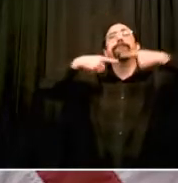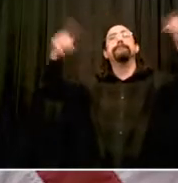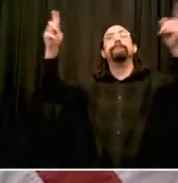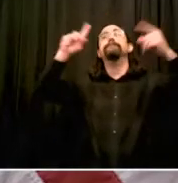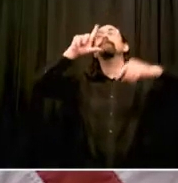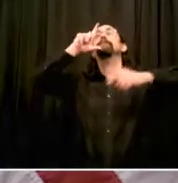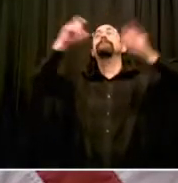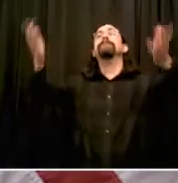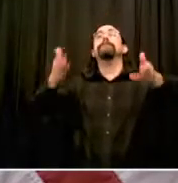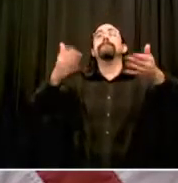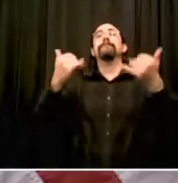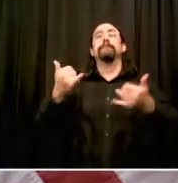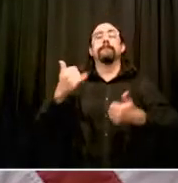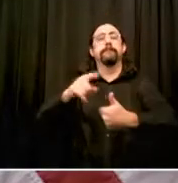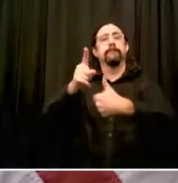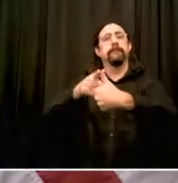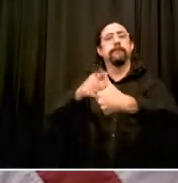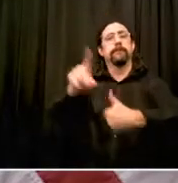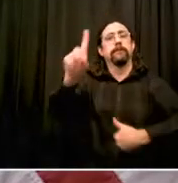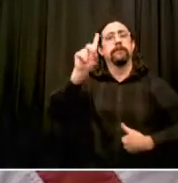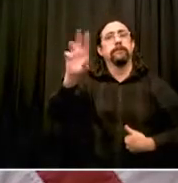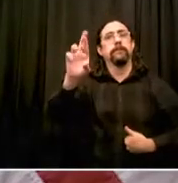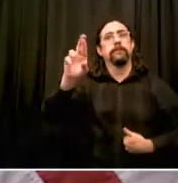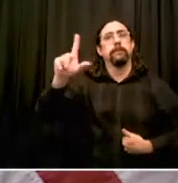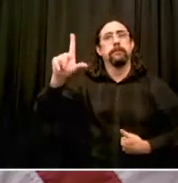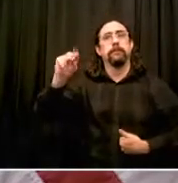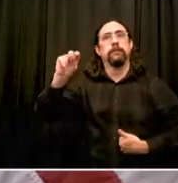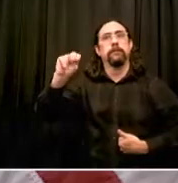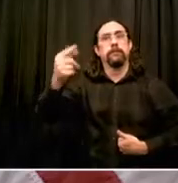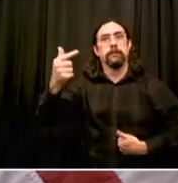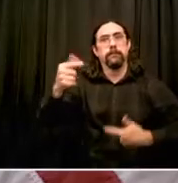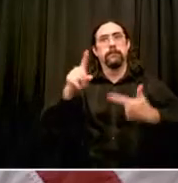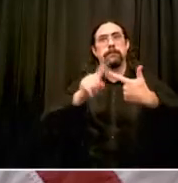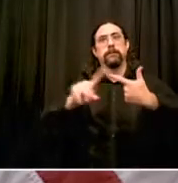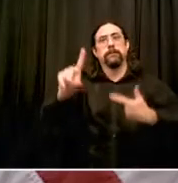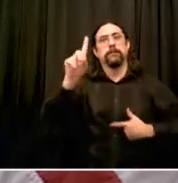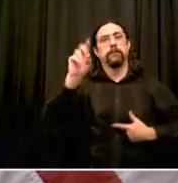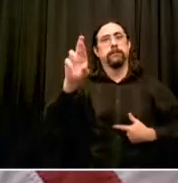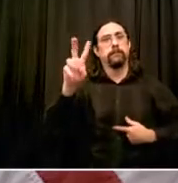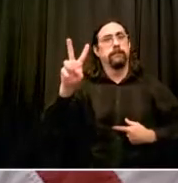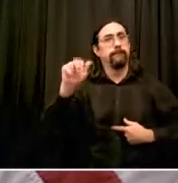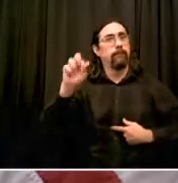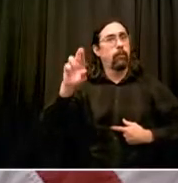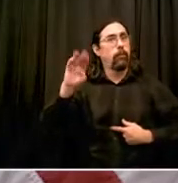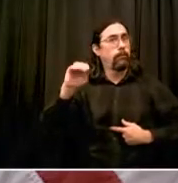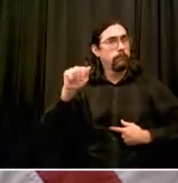Senior Advisor Dr. Jay Varma. First question today goes to Juliet from 1010 Wins.